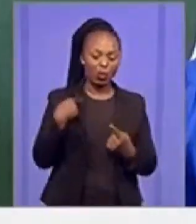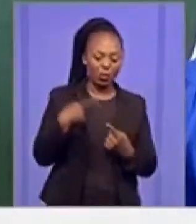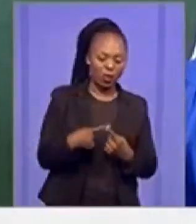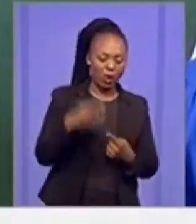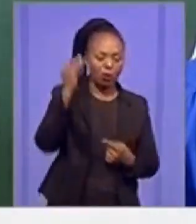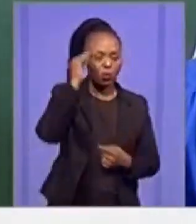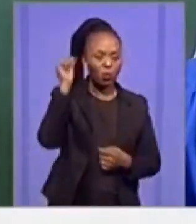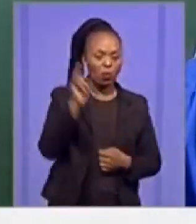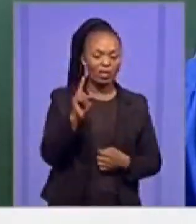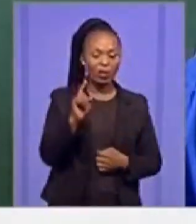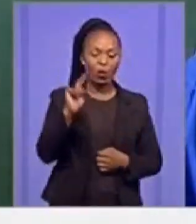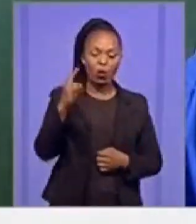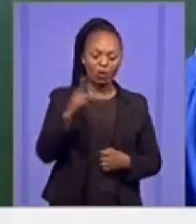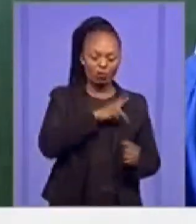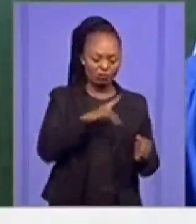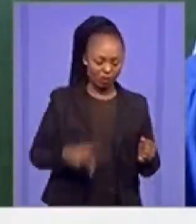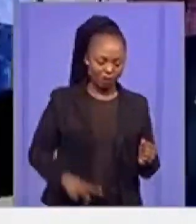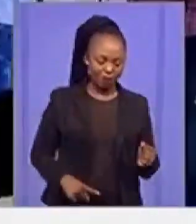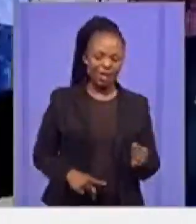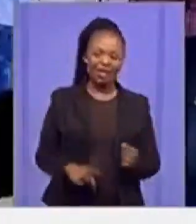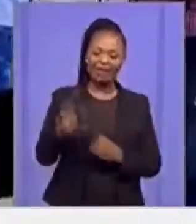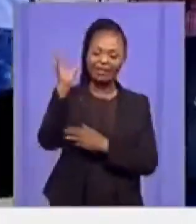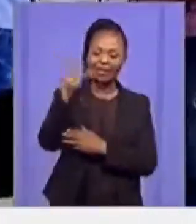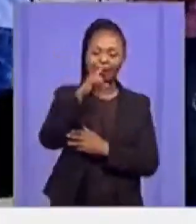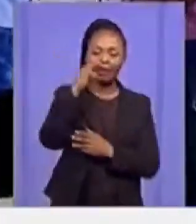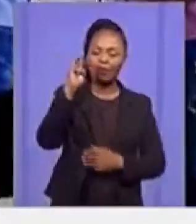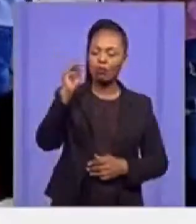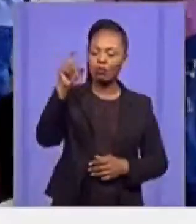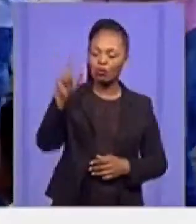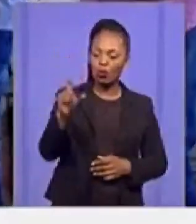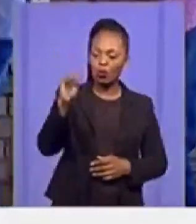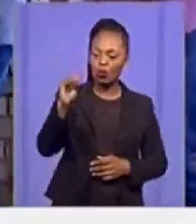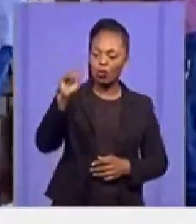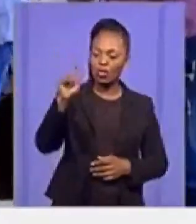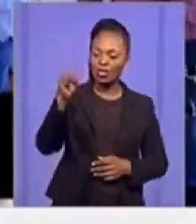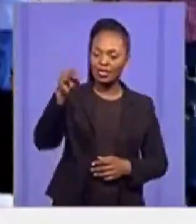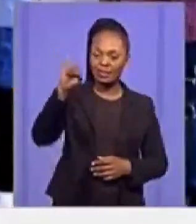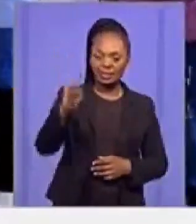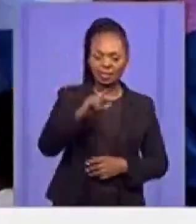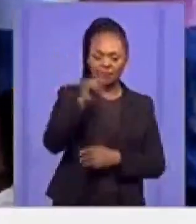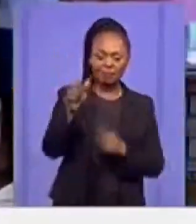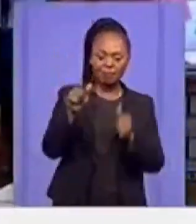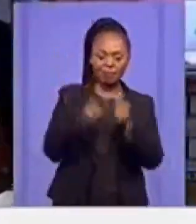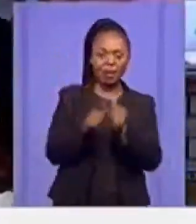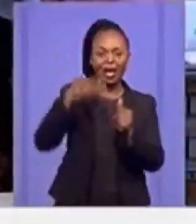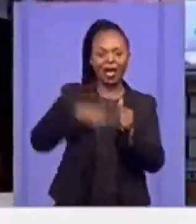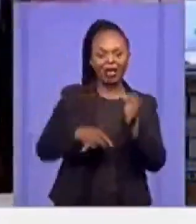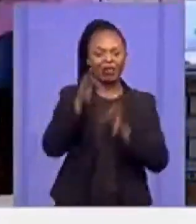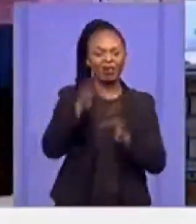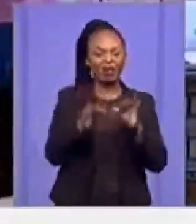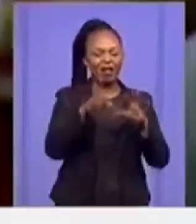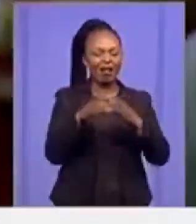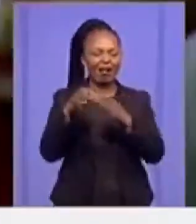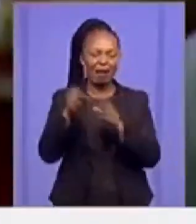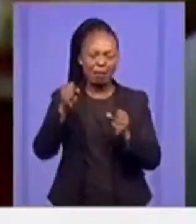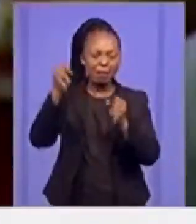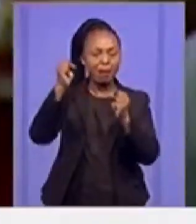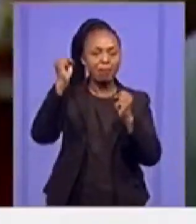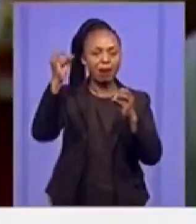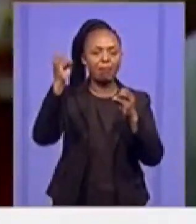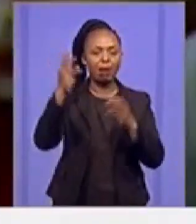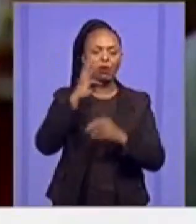gore e tla ba tona kgolo ya Professor Freita ka diqobosodikwana tla bua mme go tla latela mekga e fapaneng ya dipolitiki ke